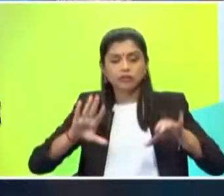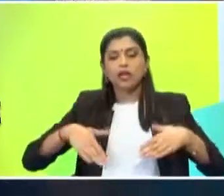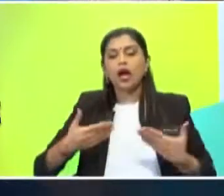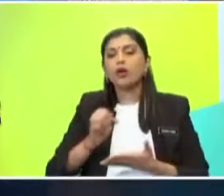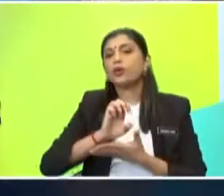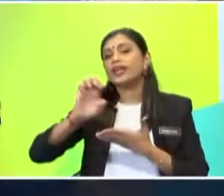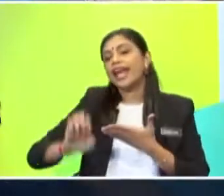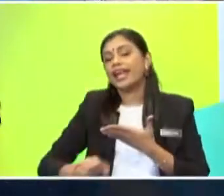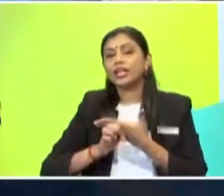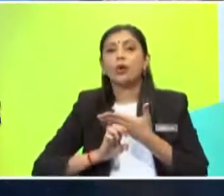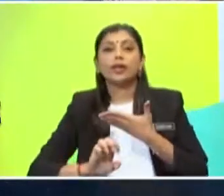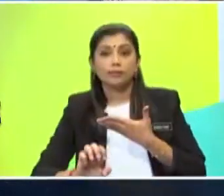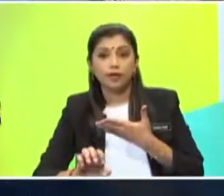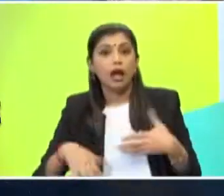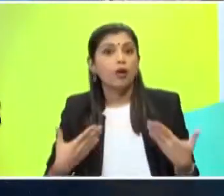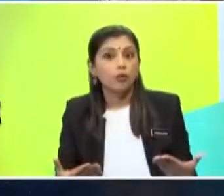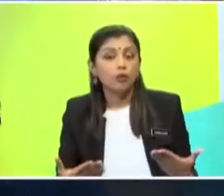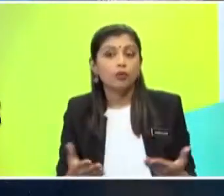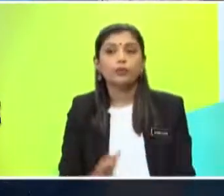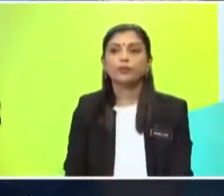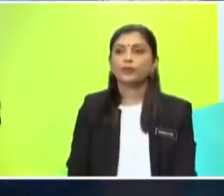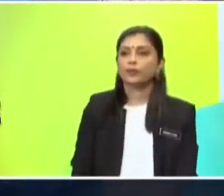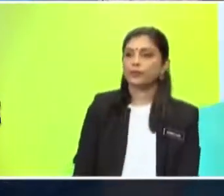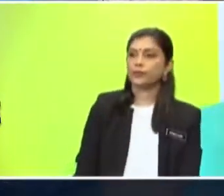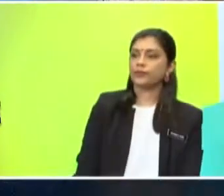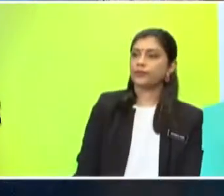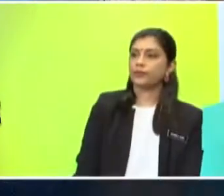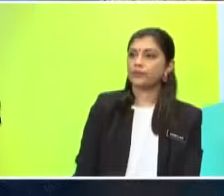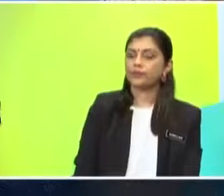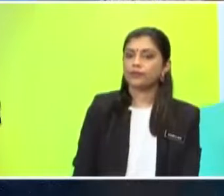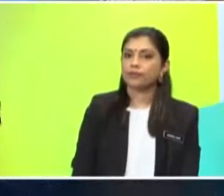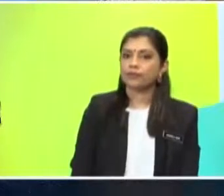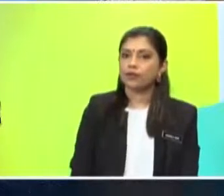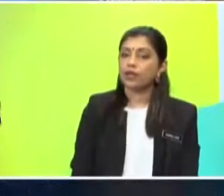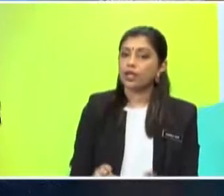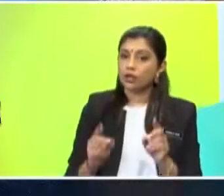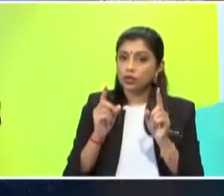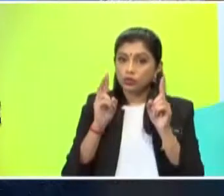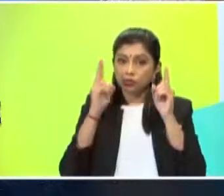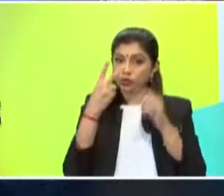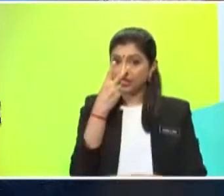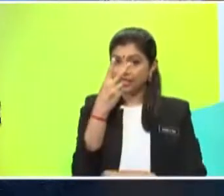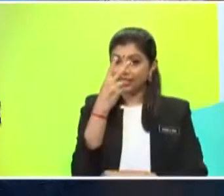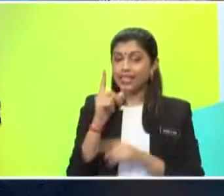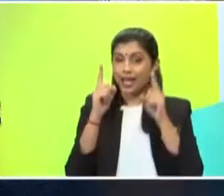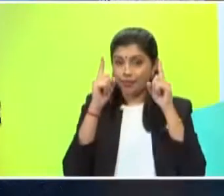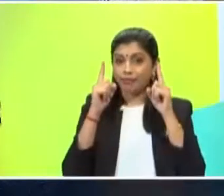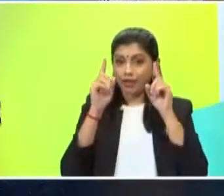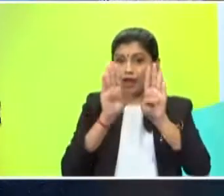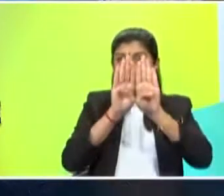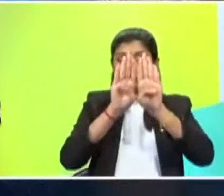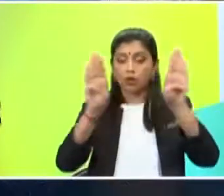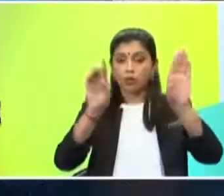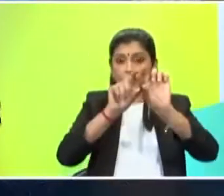right. Yeah. So let me just give you an example. These are combinations of opening lines for both formal and